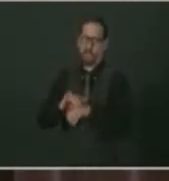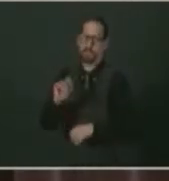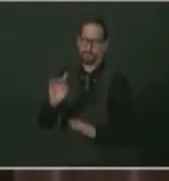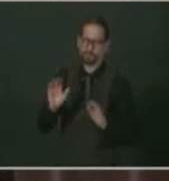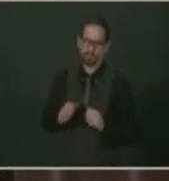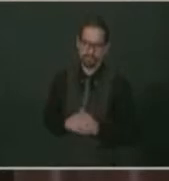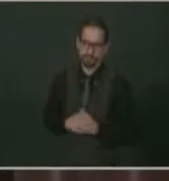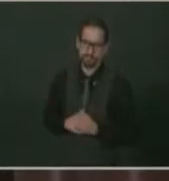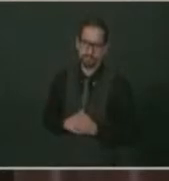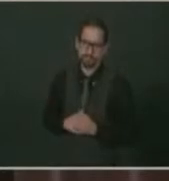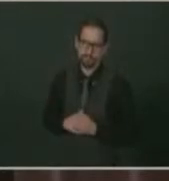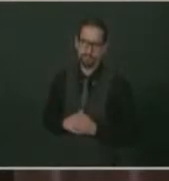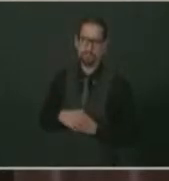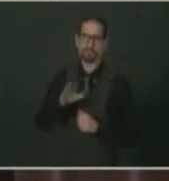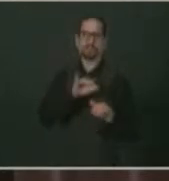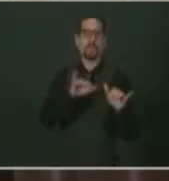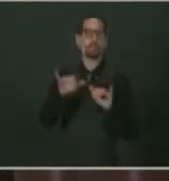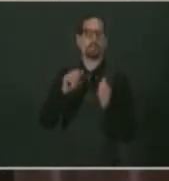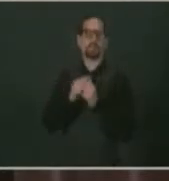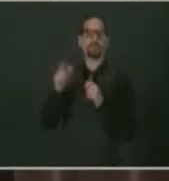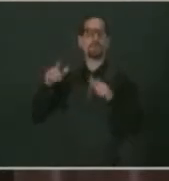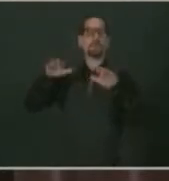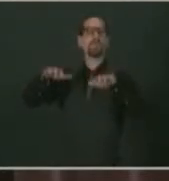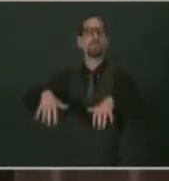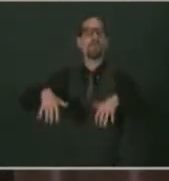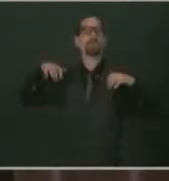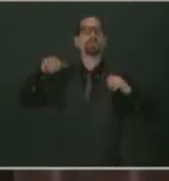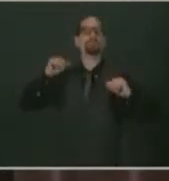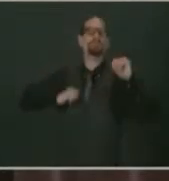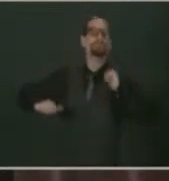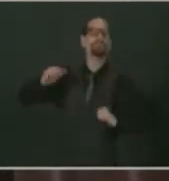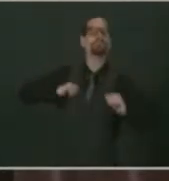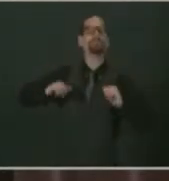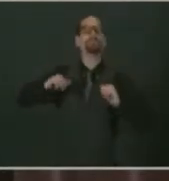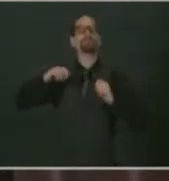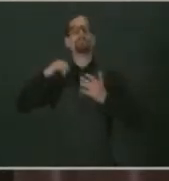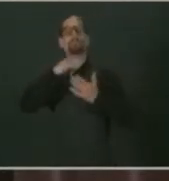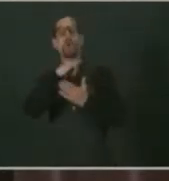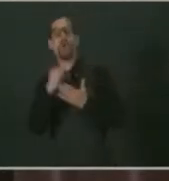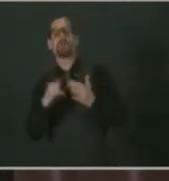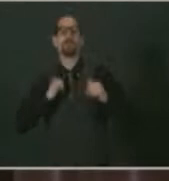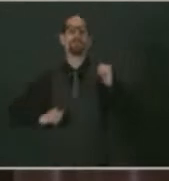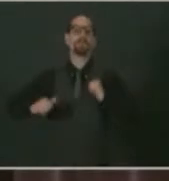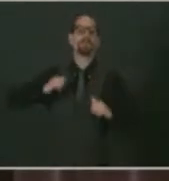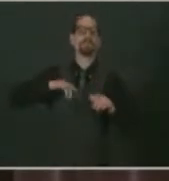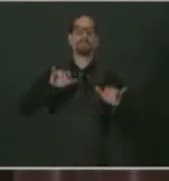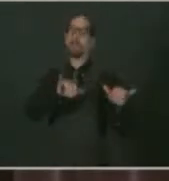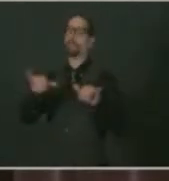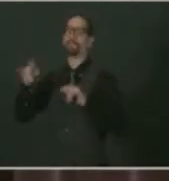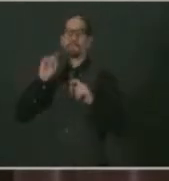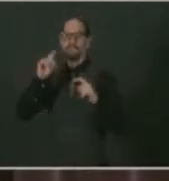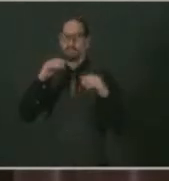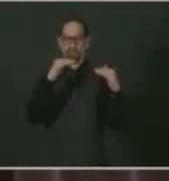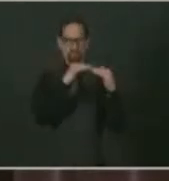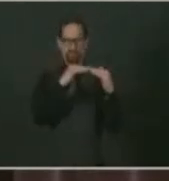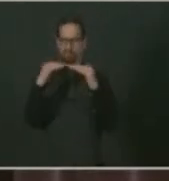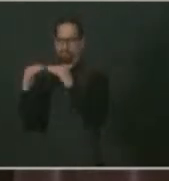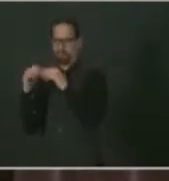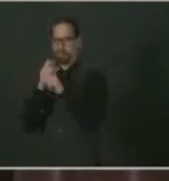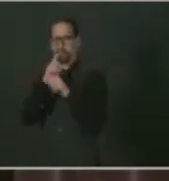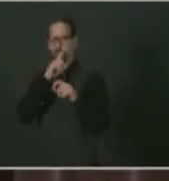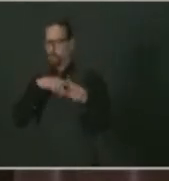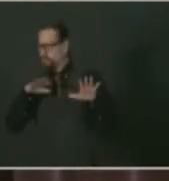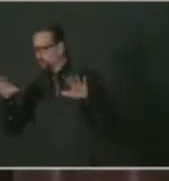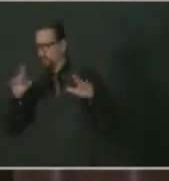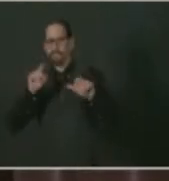with venues of assembly currently, but want to continue to work with our education partners on determining what